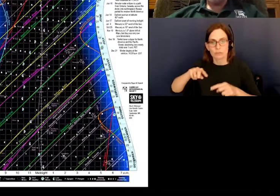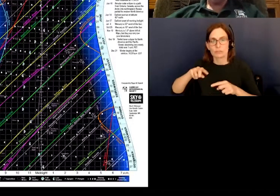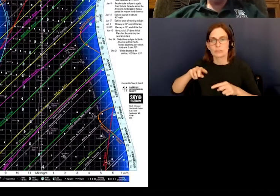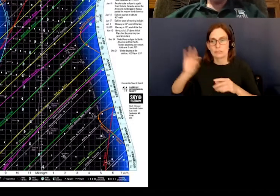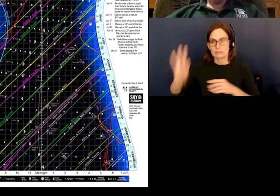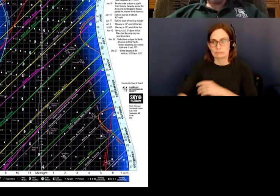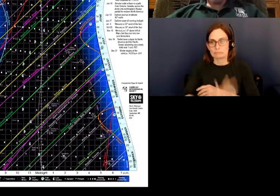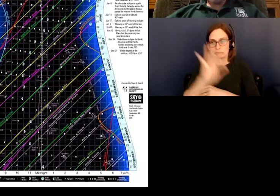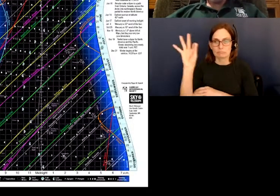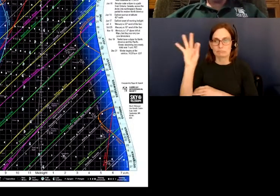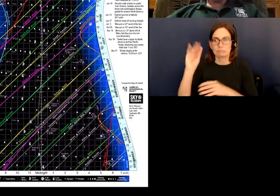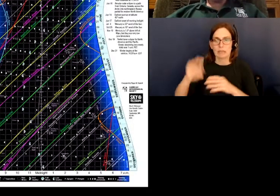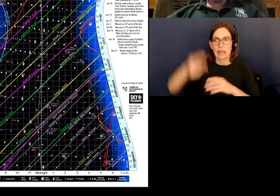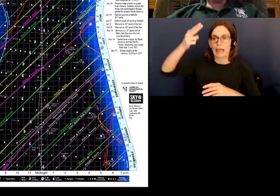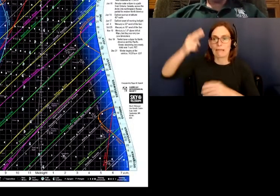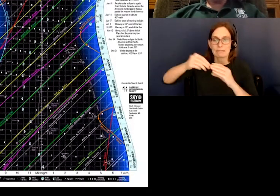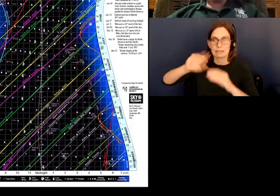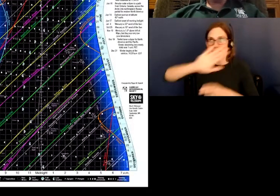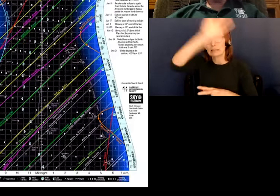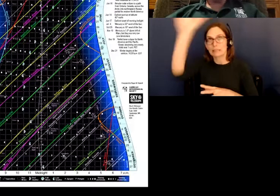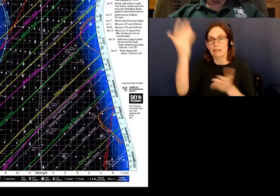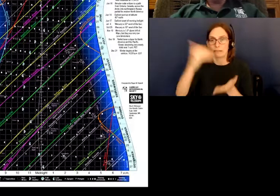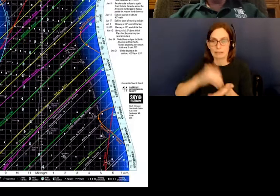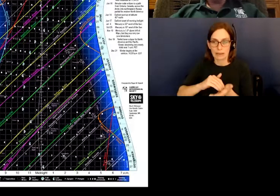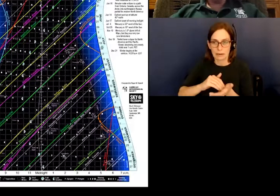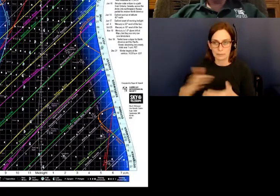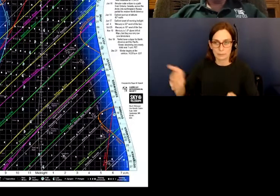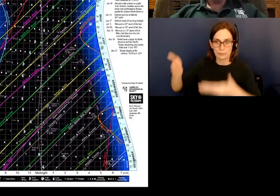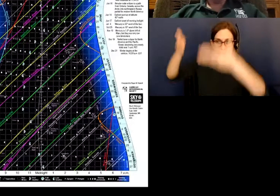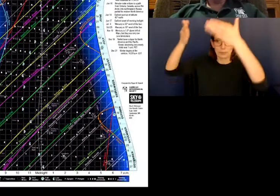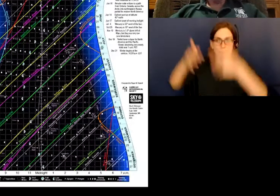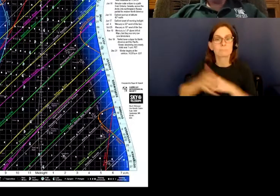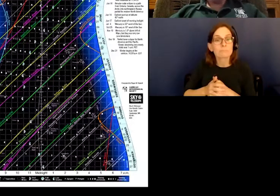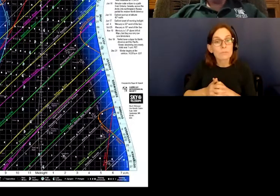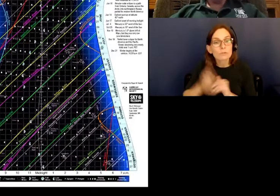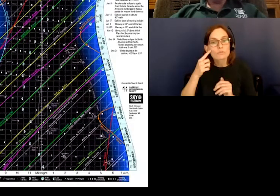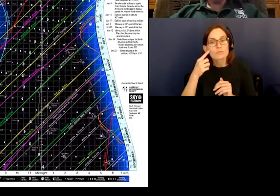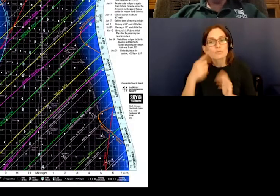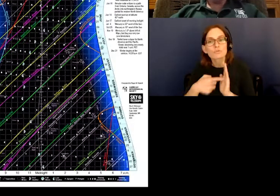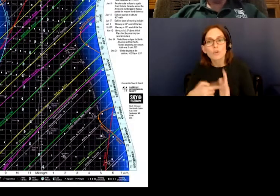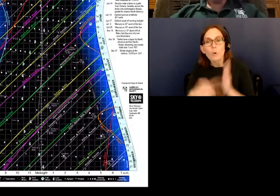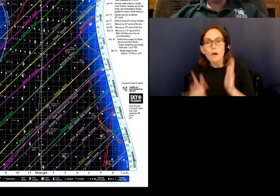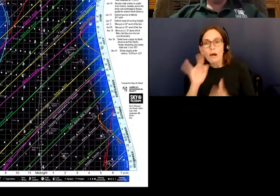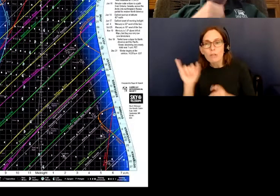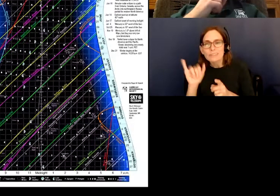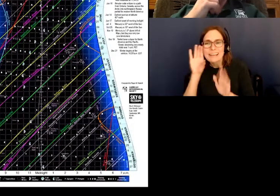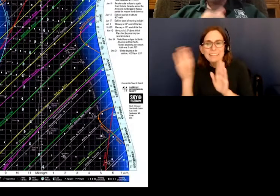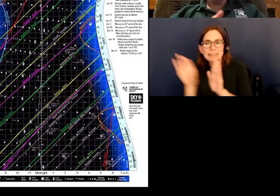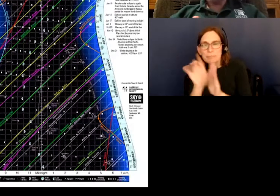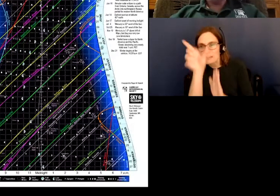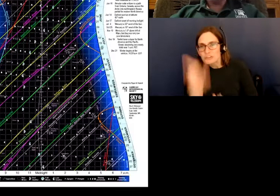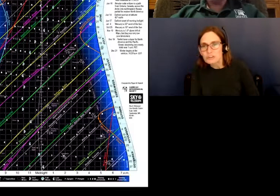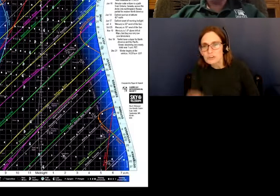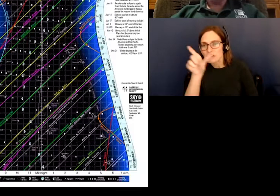sky again. And to illustrate what this looks like, I'm going to show you this figure on the right, which is an almanac